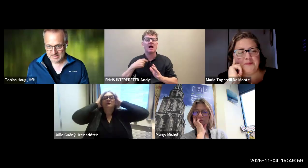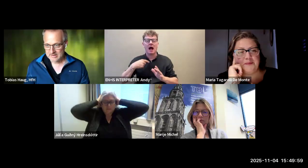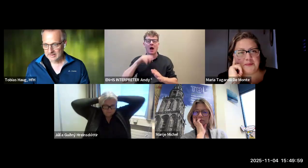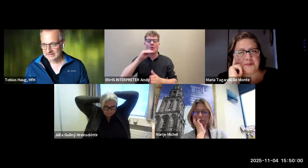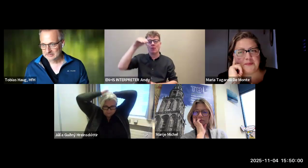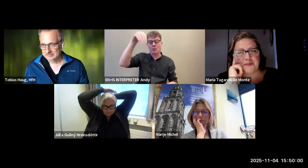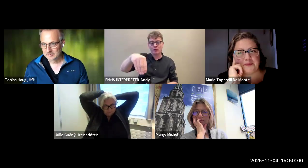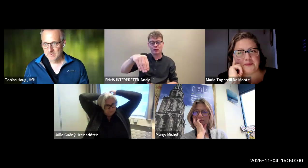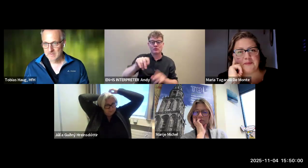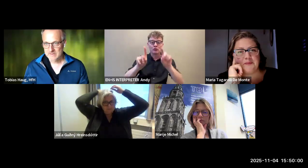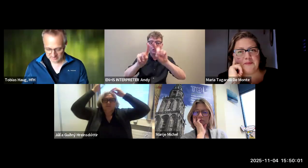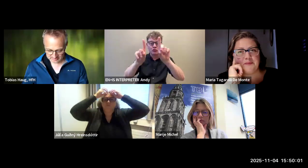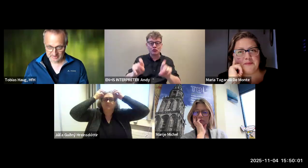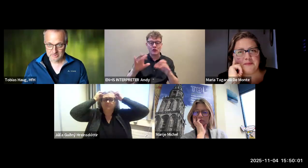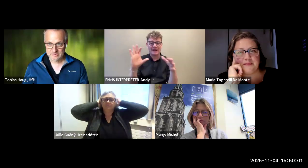link.